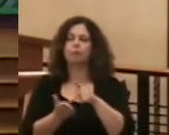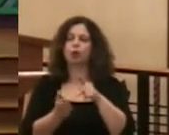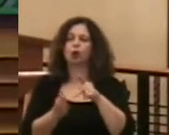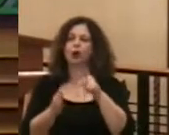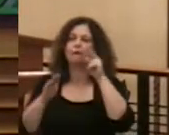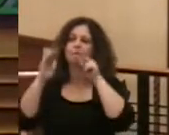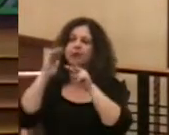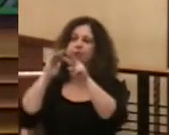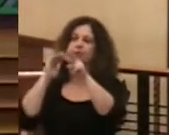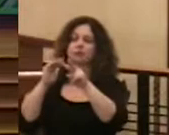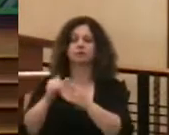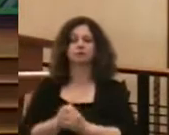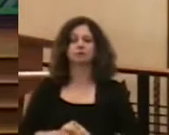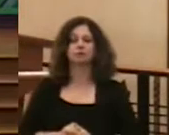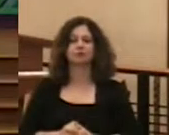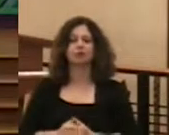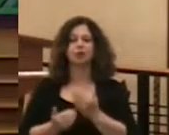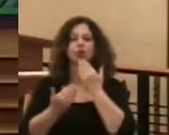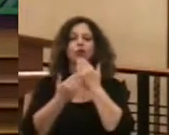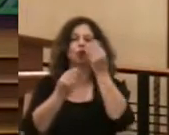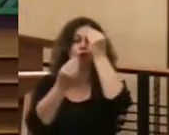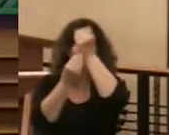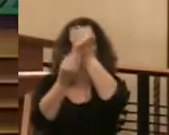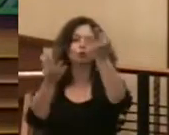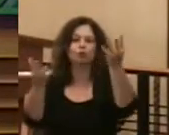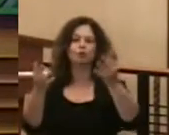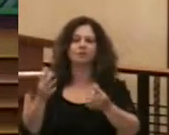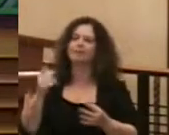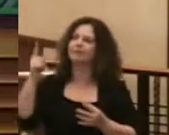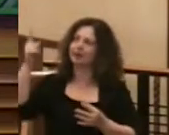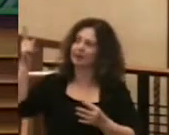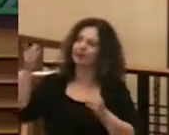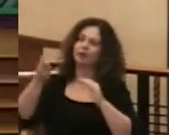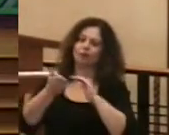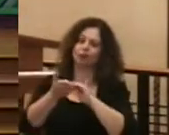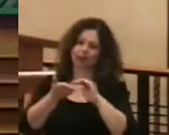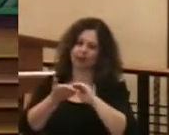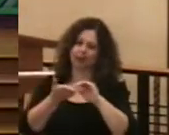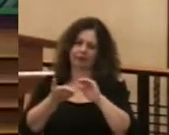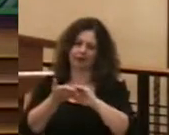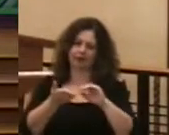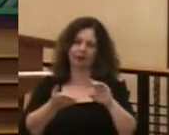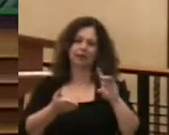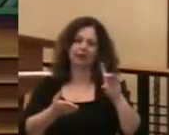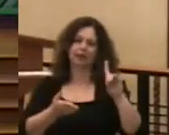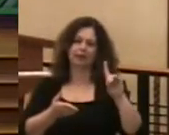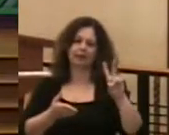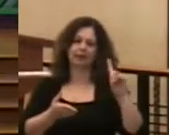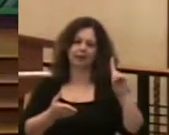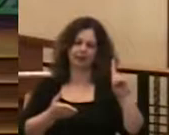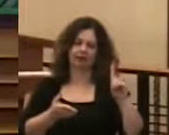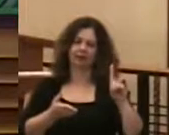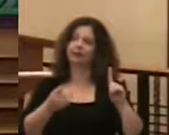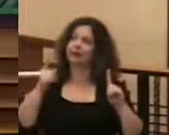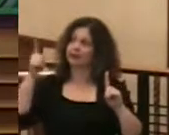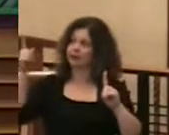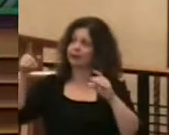The good news is this: God forgave David. God sent